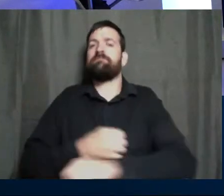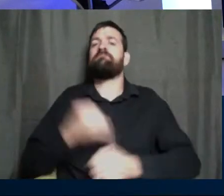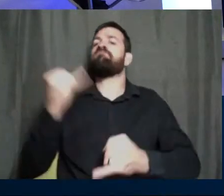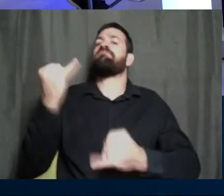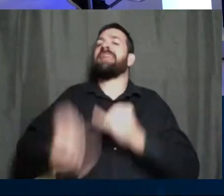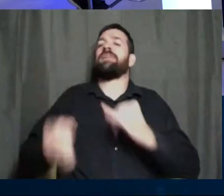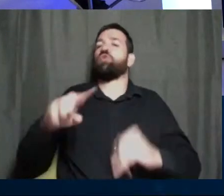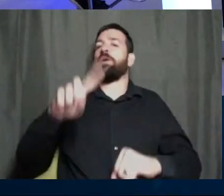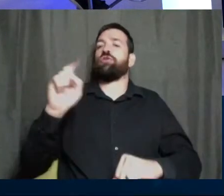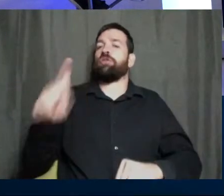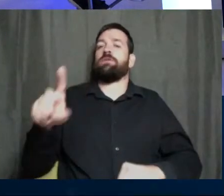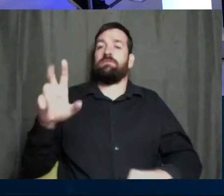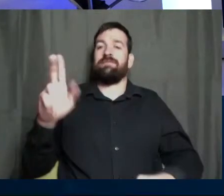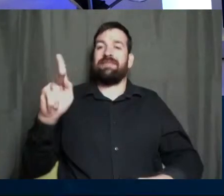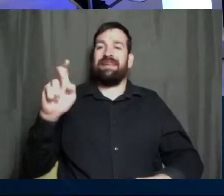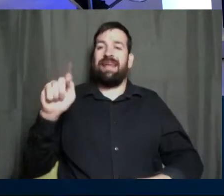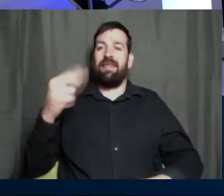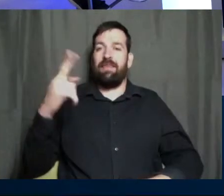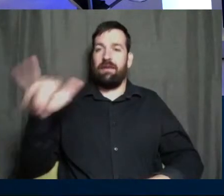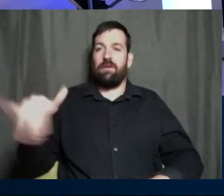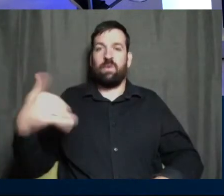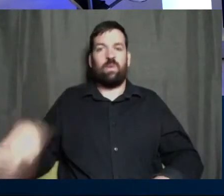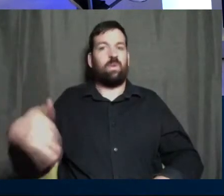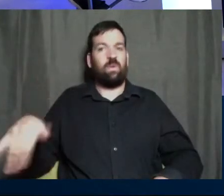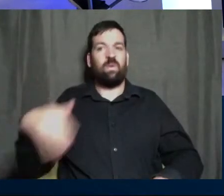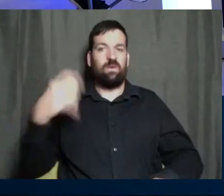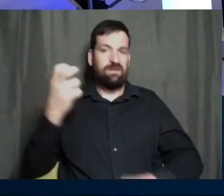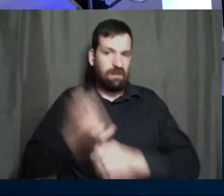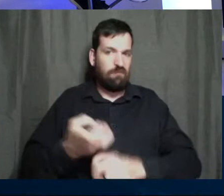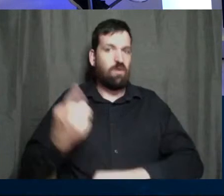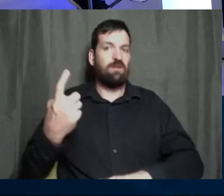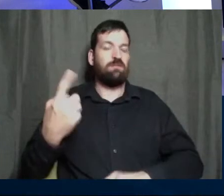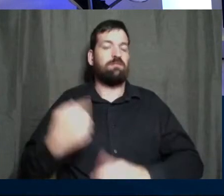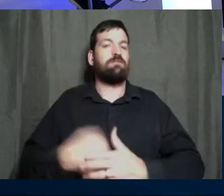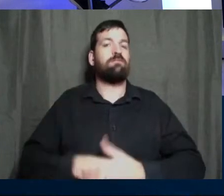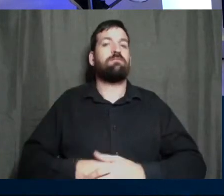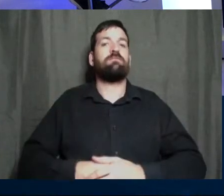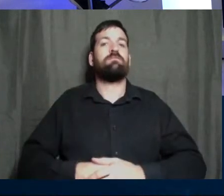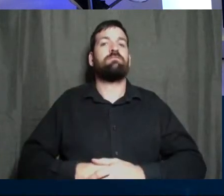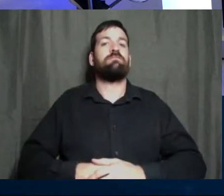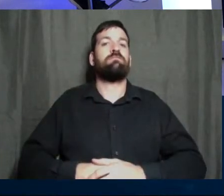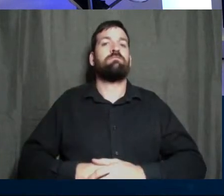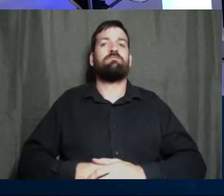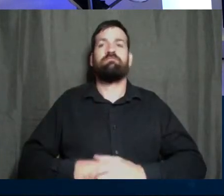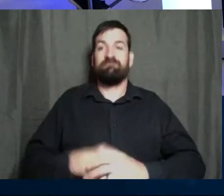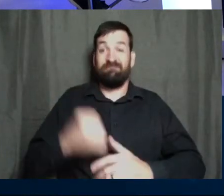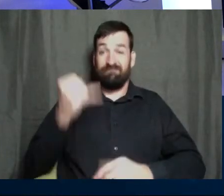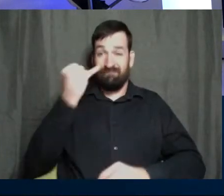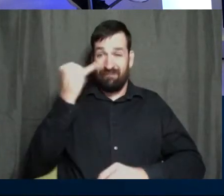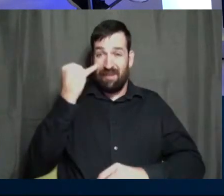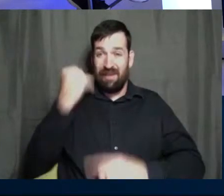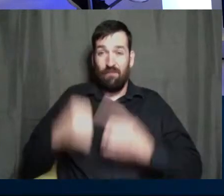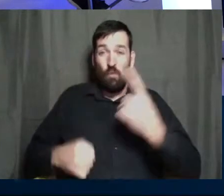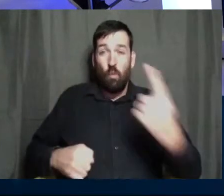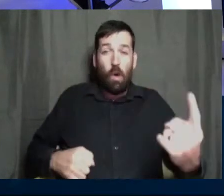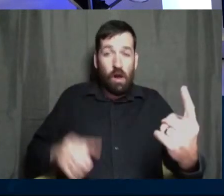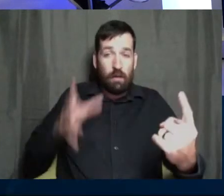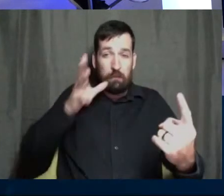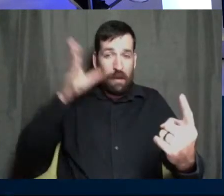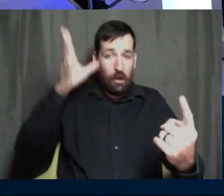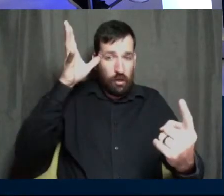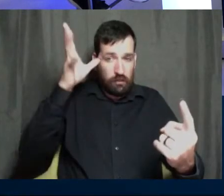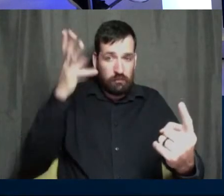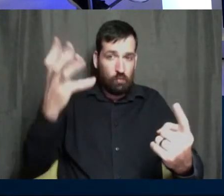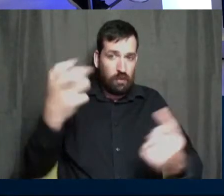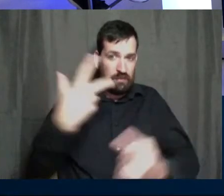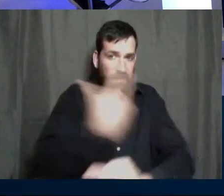Kathy. And boy, that's a tough one. What if only one parent wants a child vaccinated? I mean, nobody has